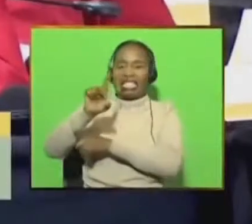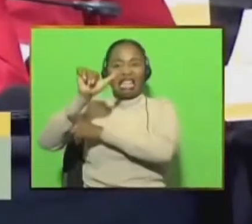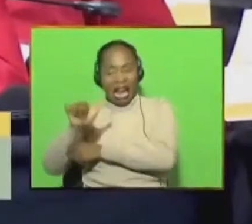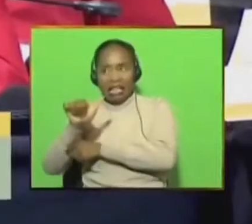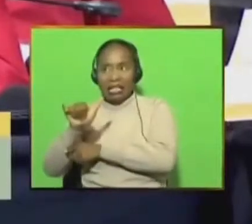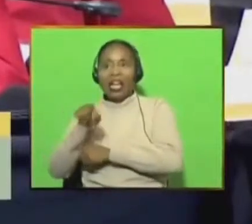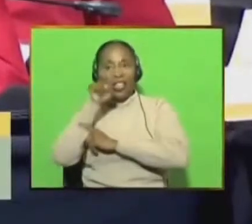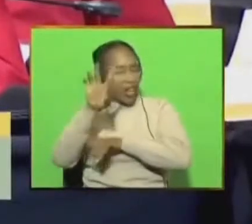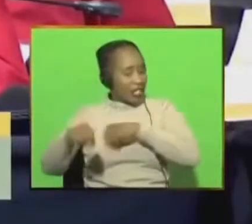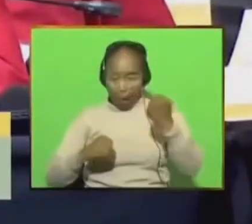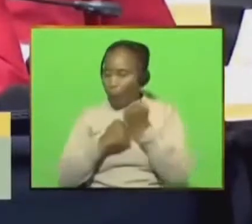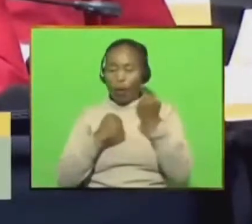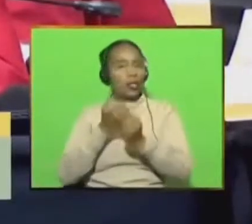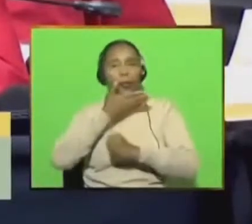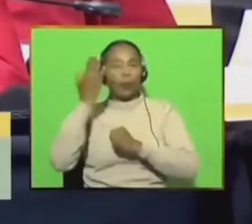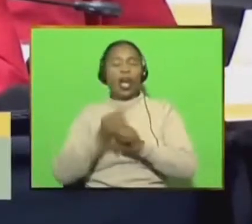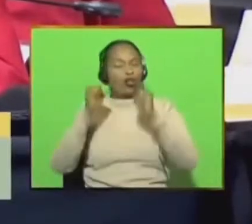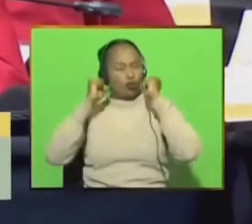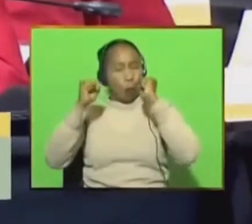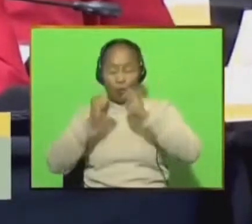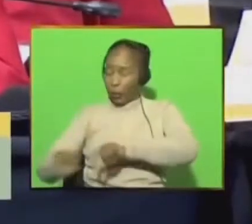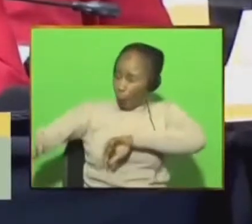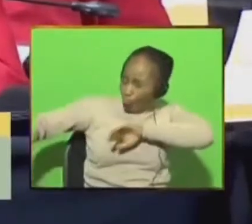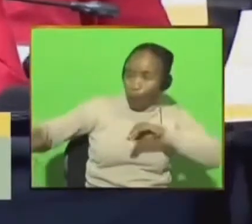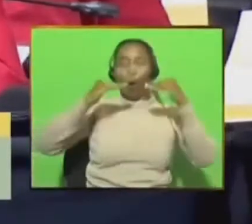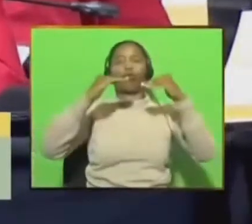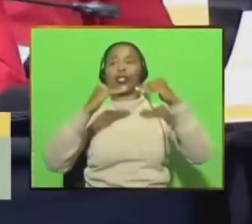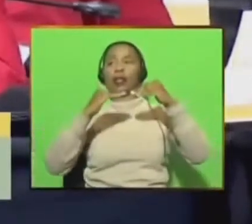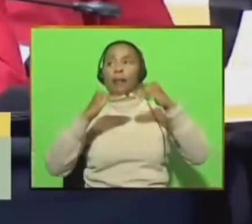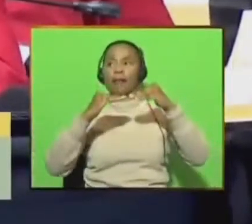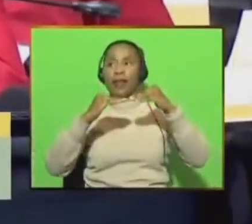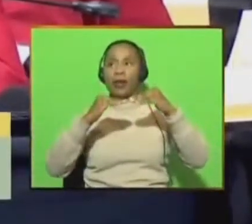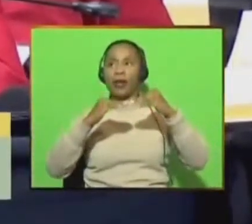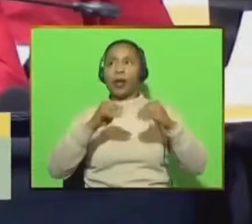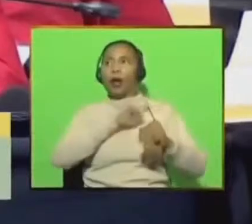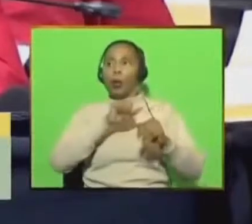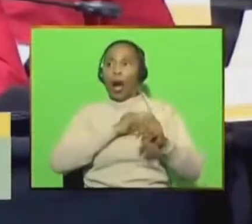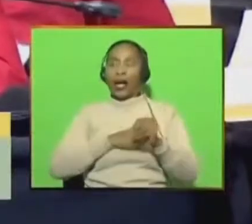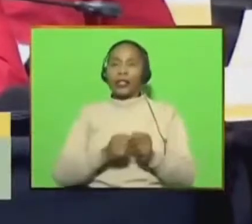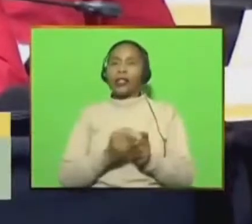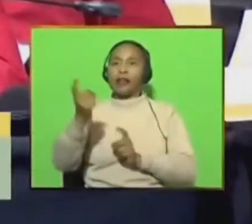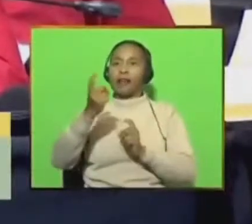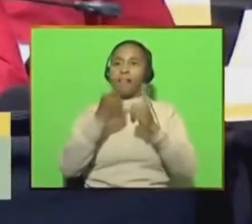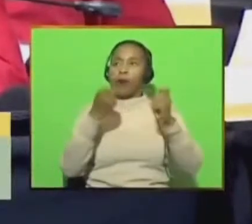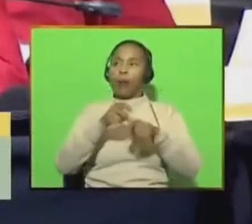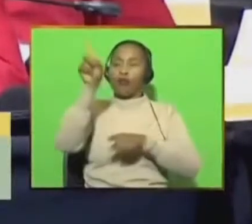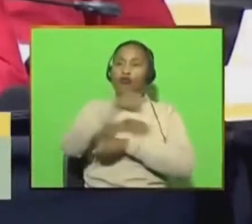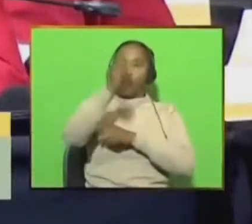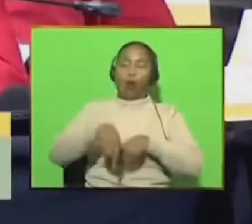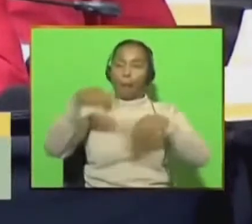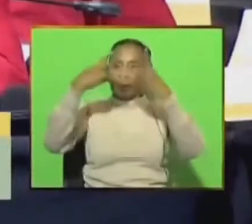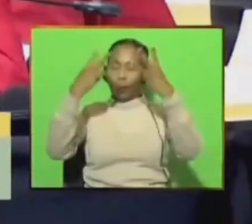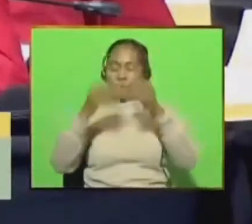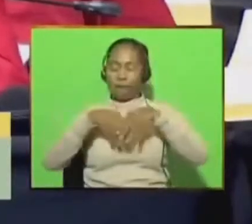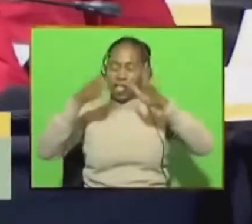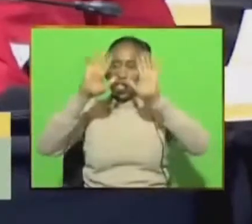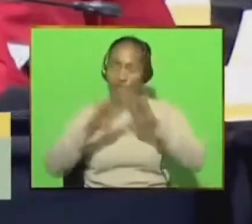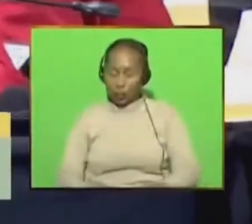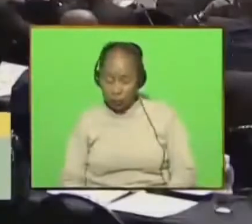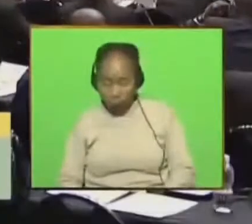an observer in one of those countings that happened here. And Honorable Musi was a candidate of such